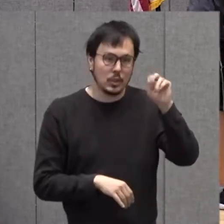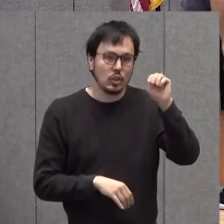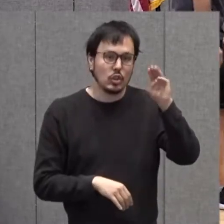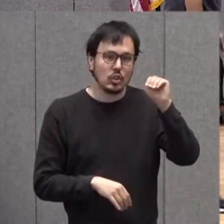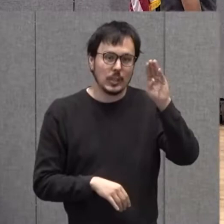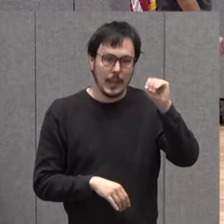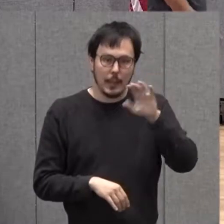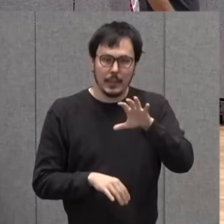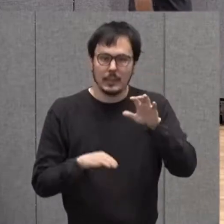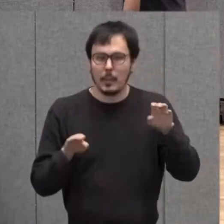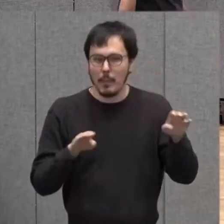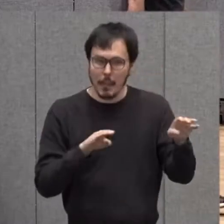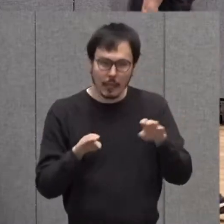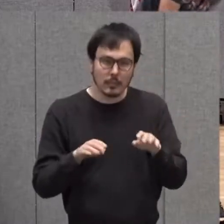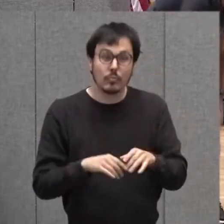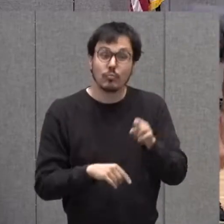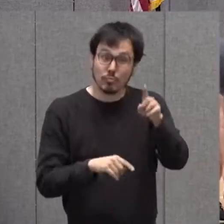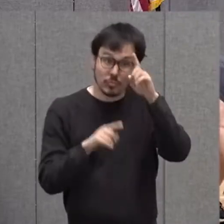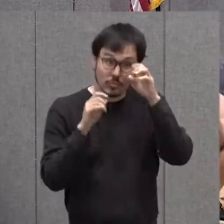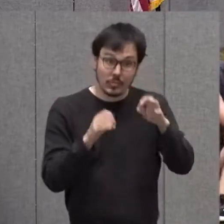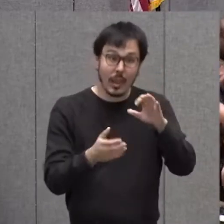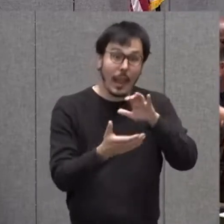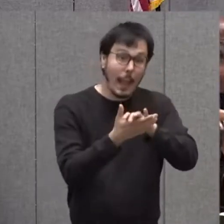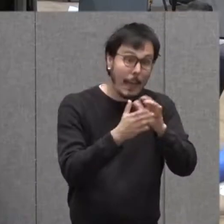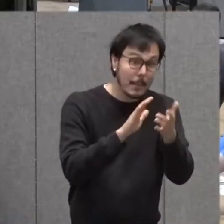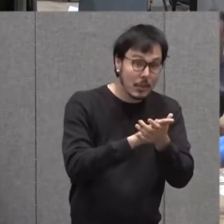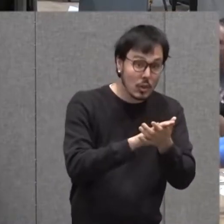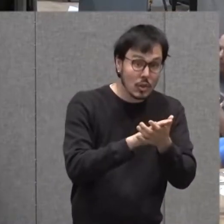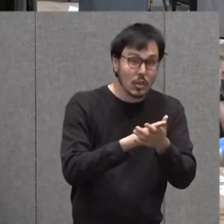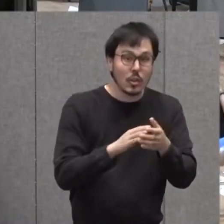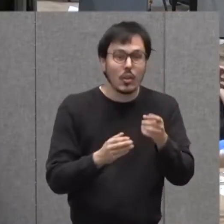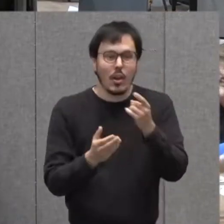go. We are doing the curl-ups.